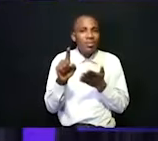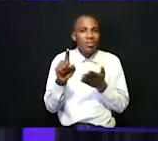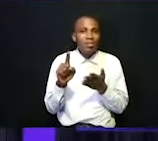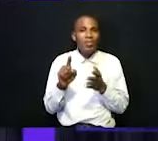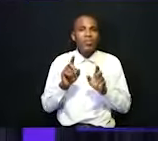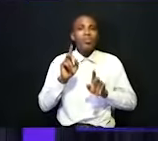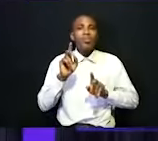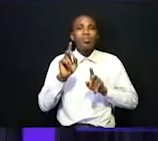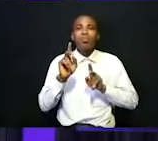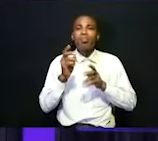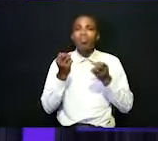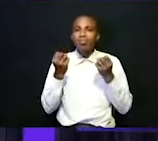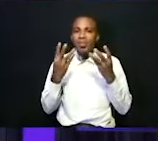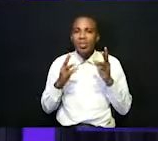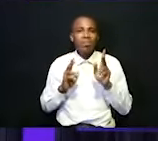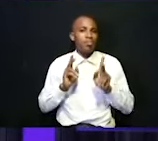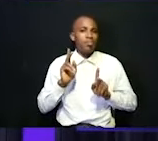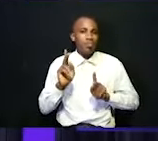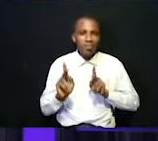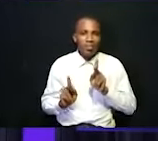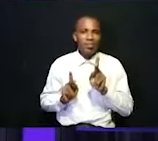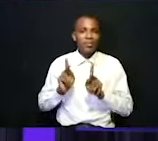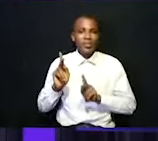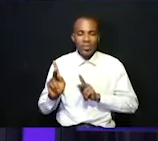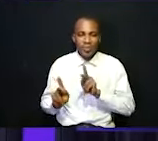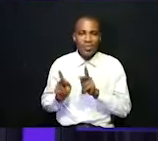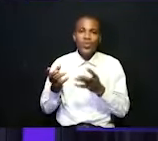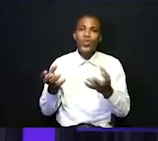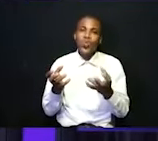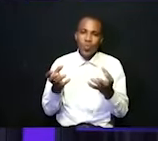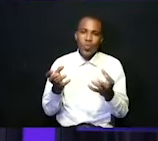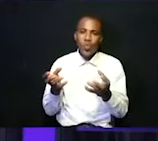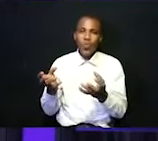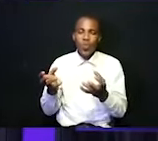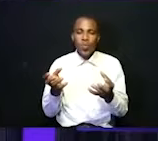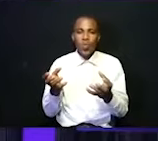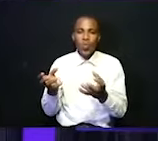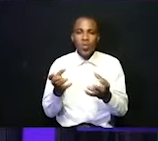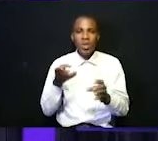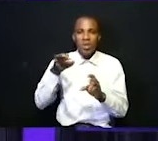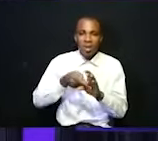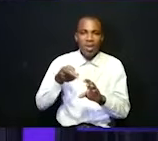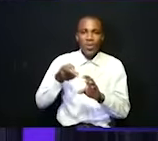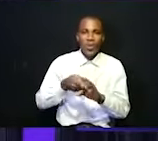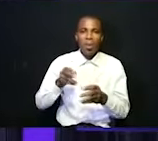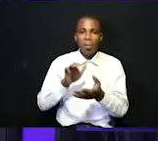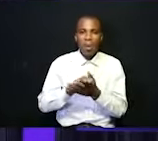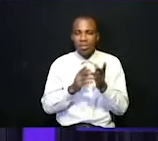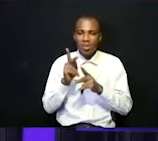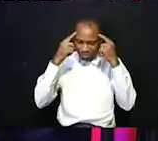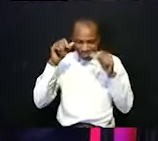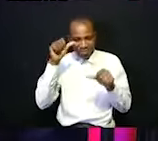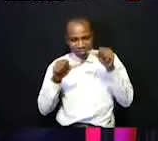for living examples of people who live in harmony and radiate marital happiness and